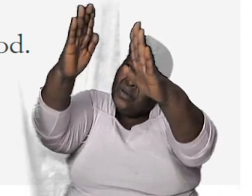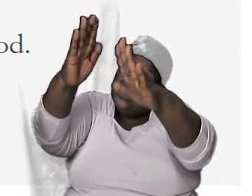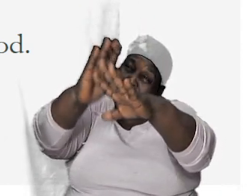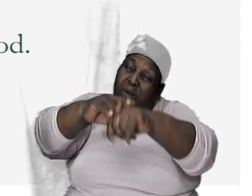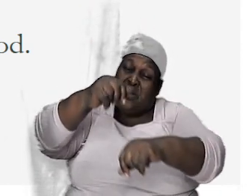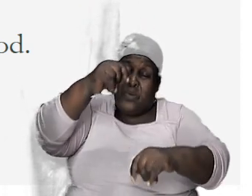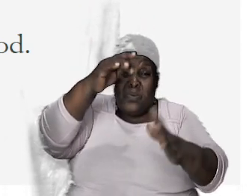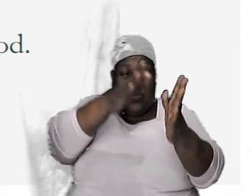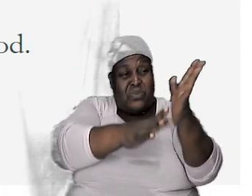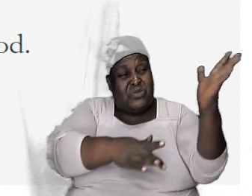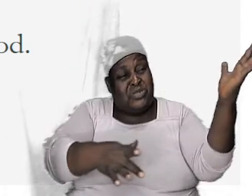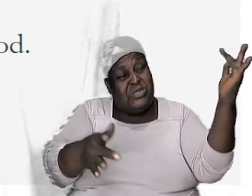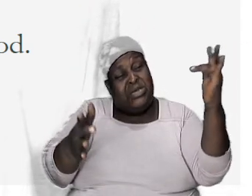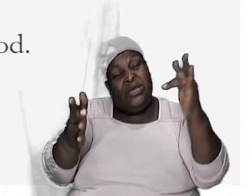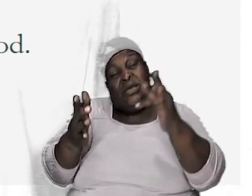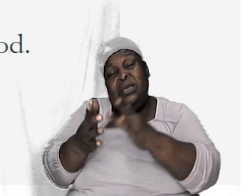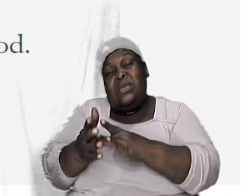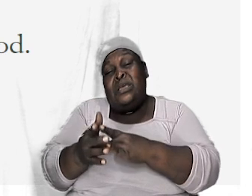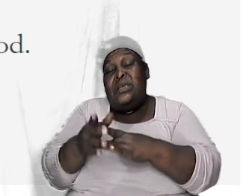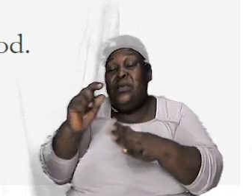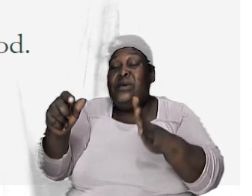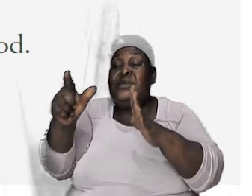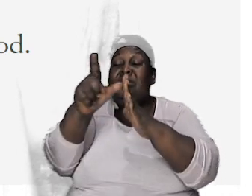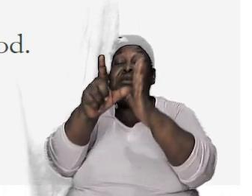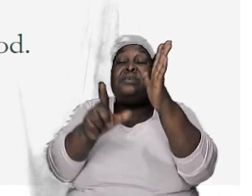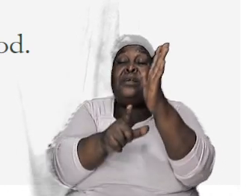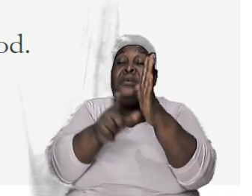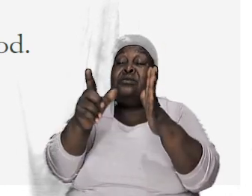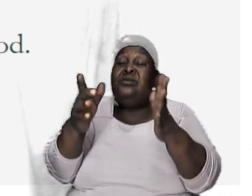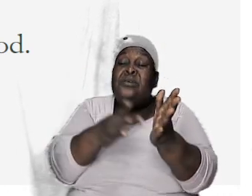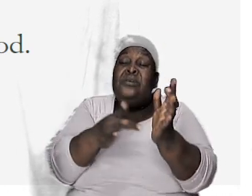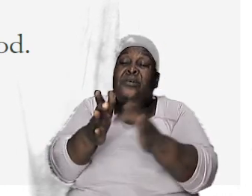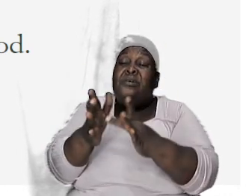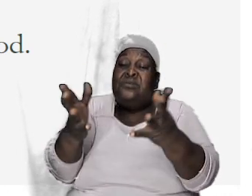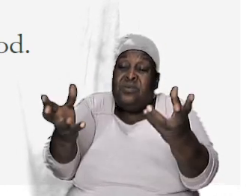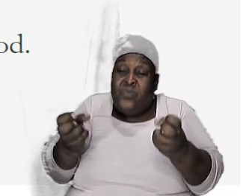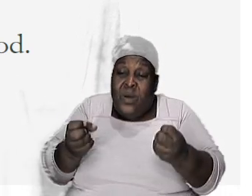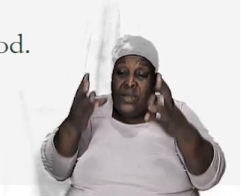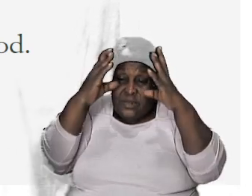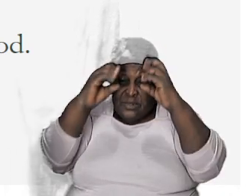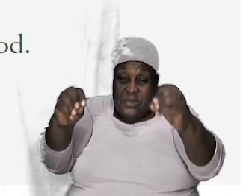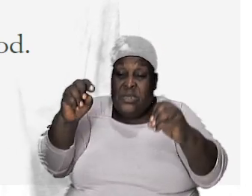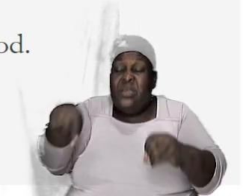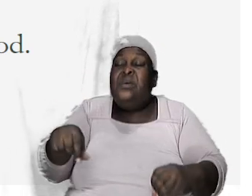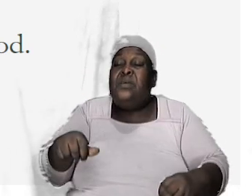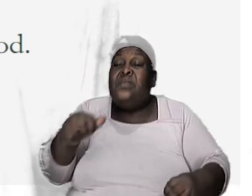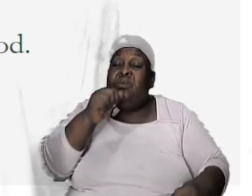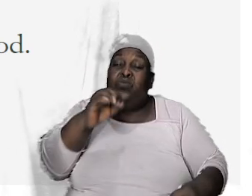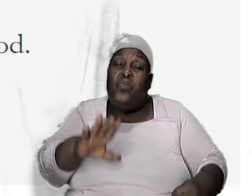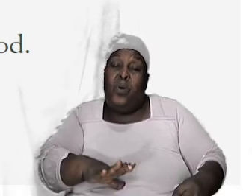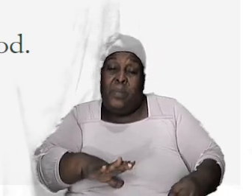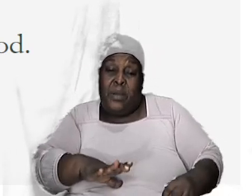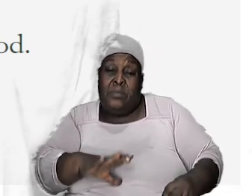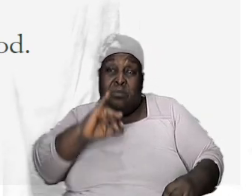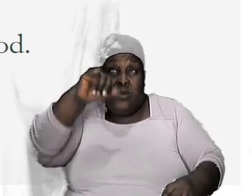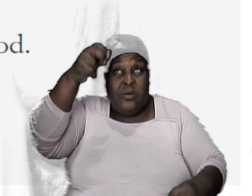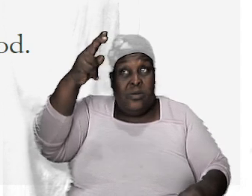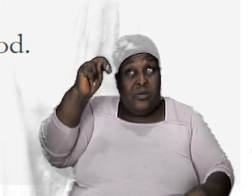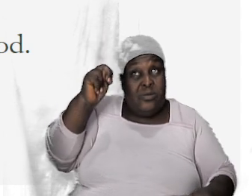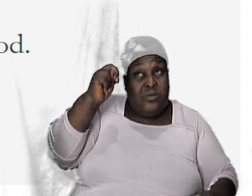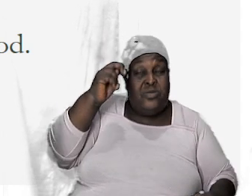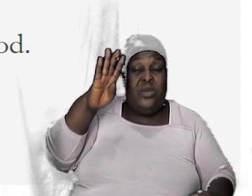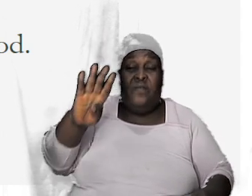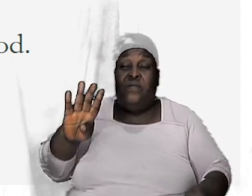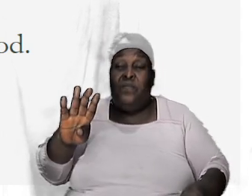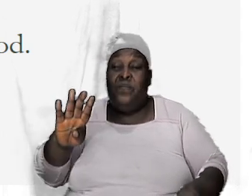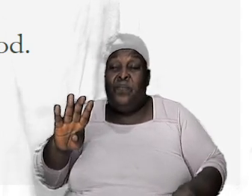Jesus. And this is the lesson that Jesus wanted to teach this woman in St. John chapter 4. There's a guy by the